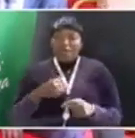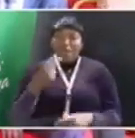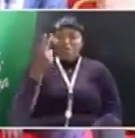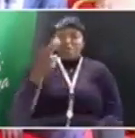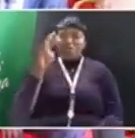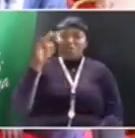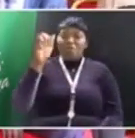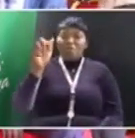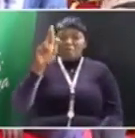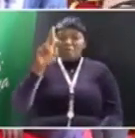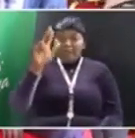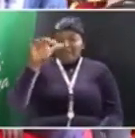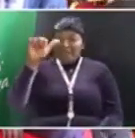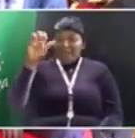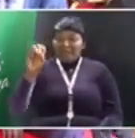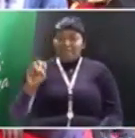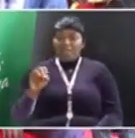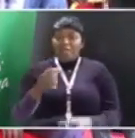from Zambia, actually.